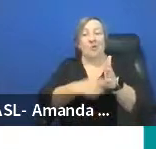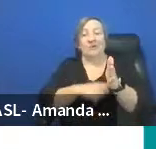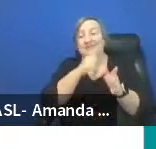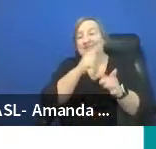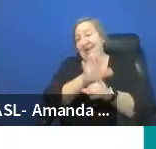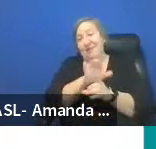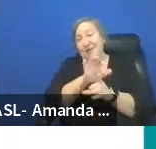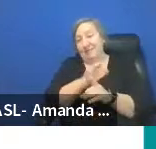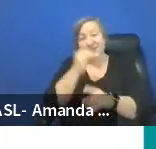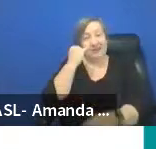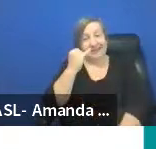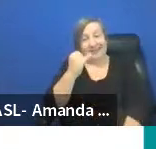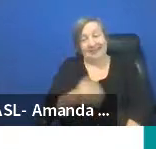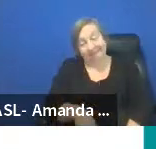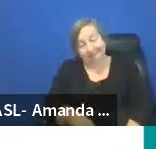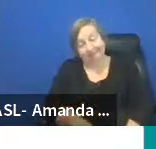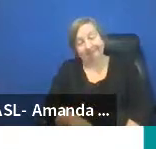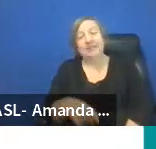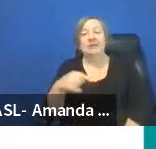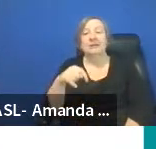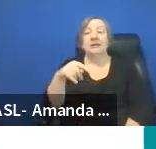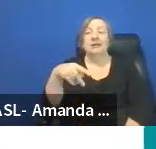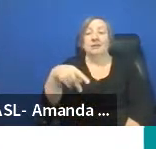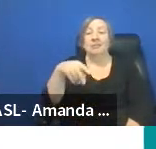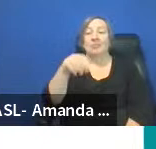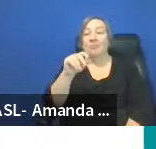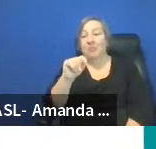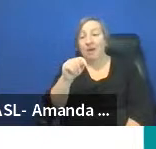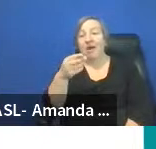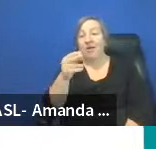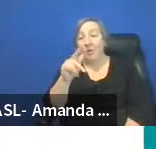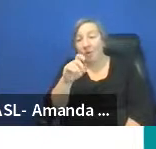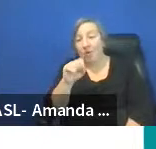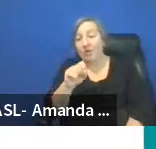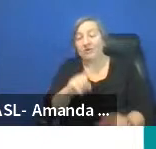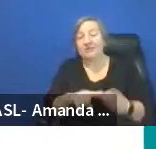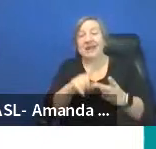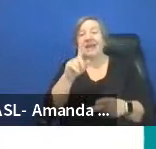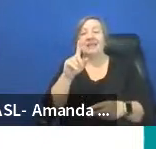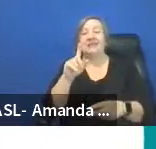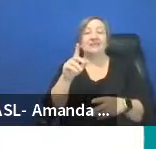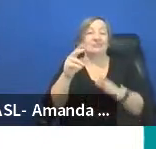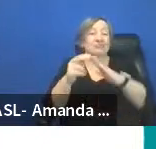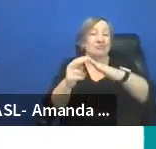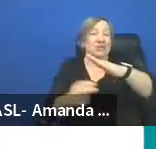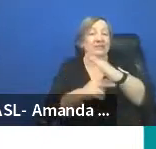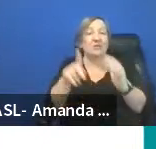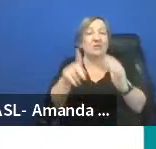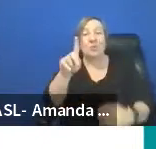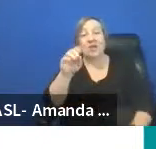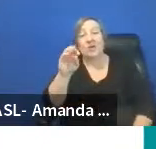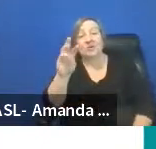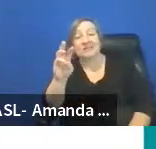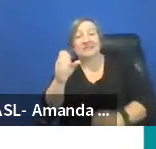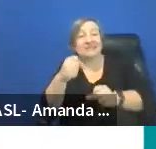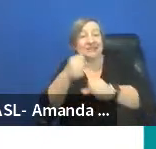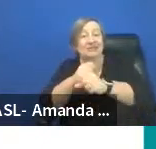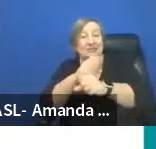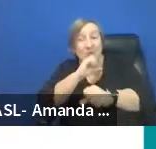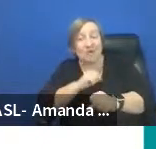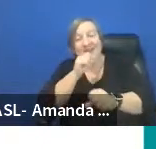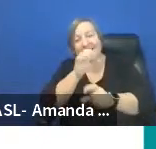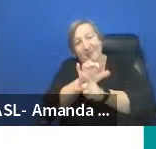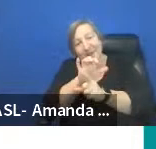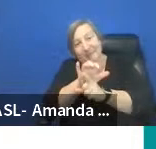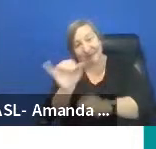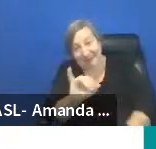but potholes and 106-year-old bridges also aren't super popular. So it's one of the